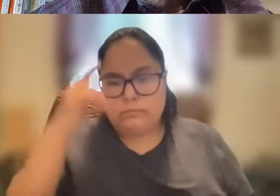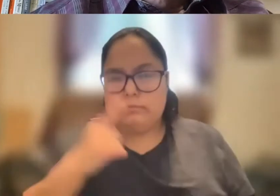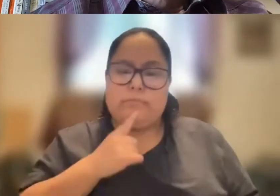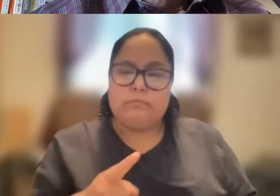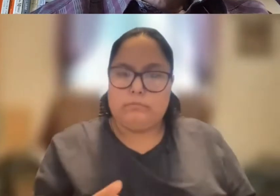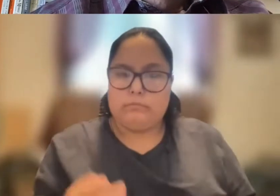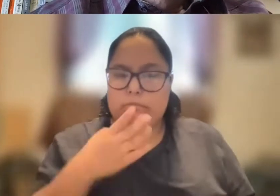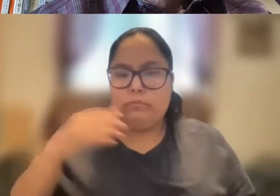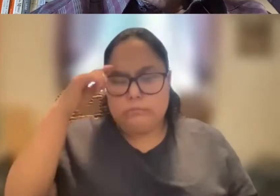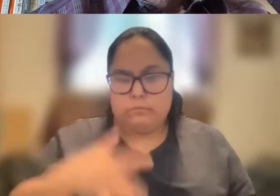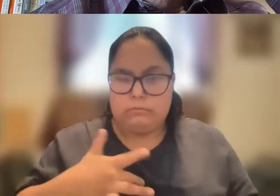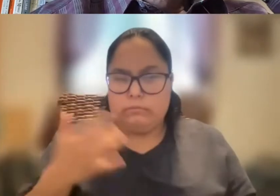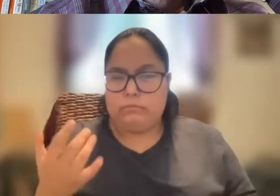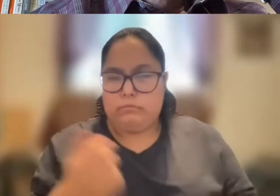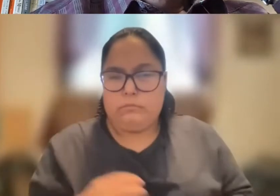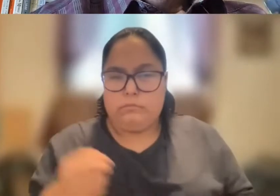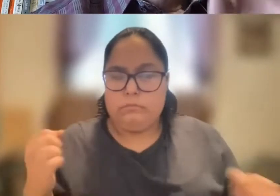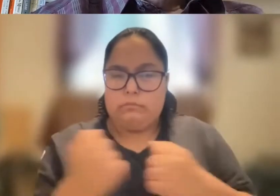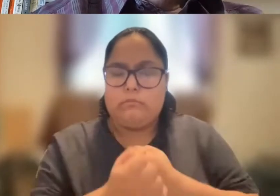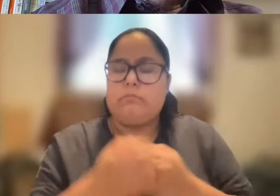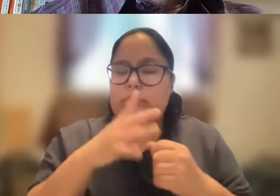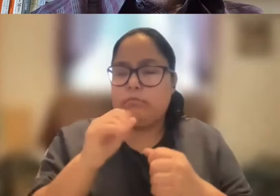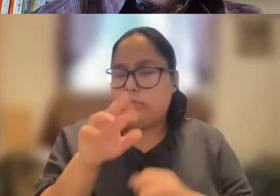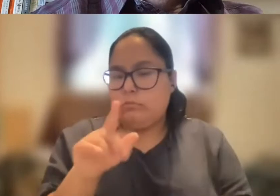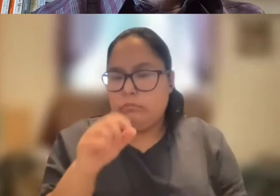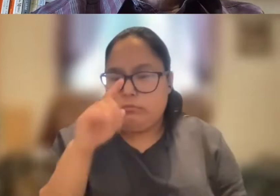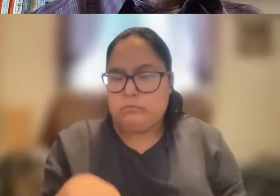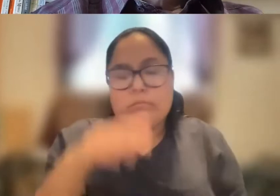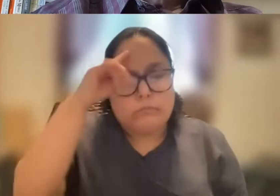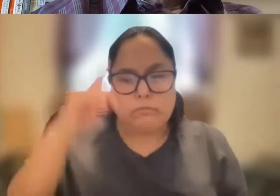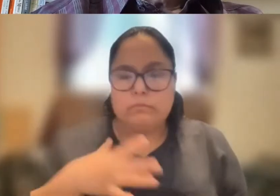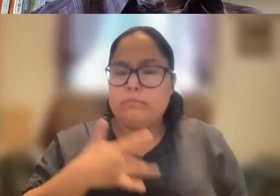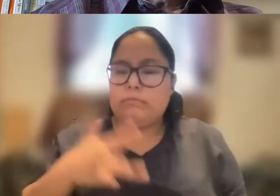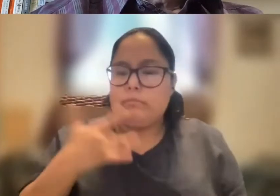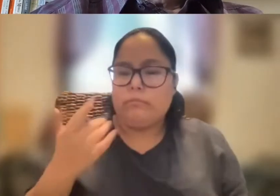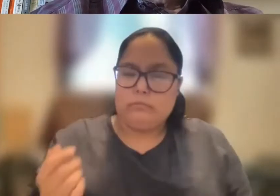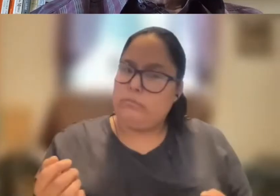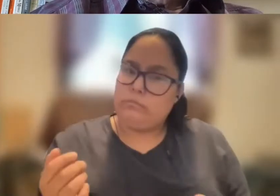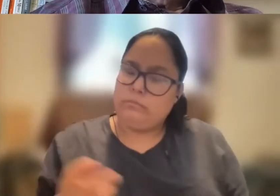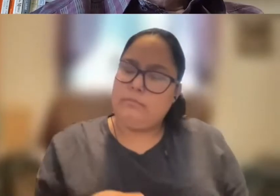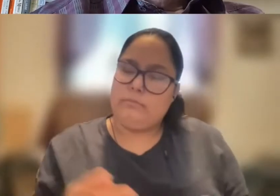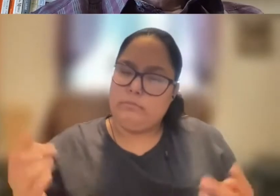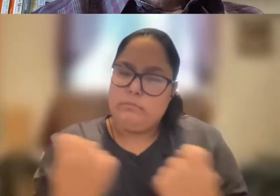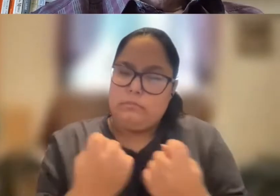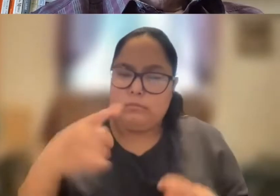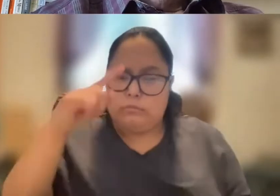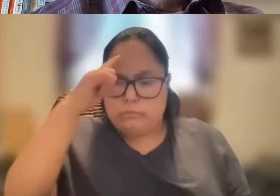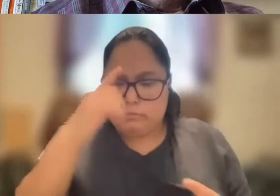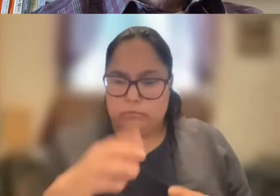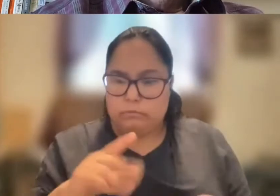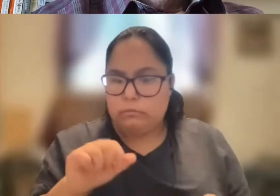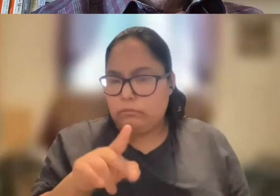that they feel this is now a safer spot, a spot where they feel they're a team member and they're